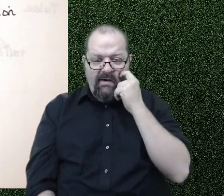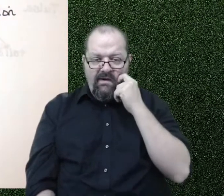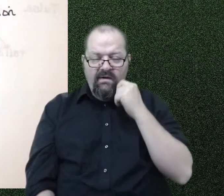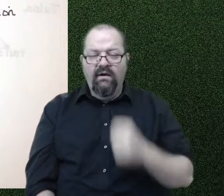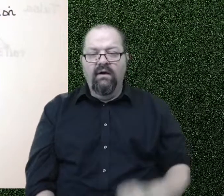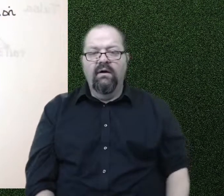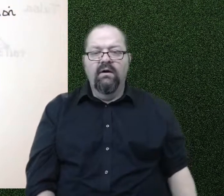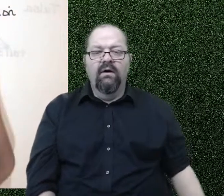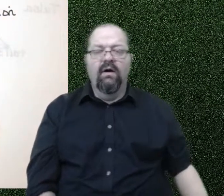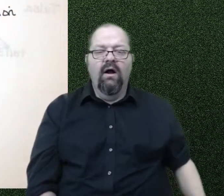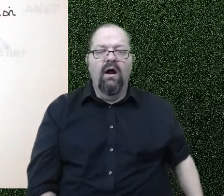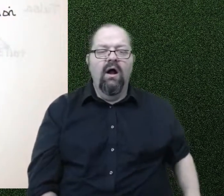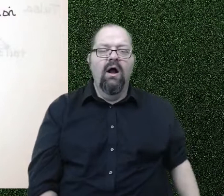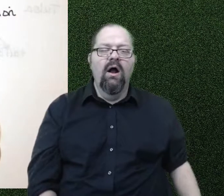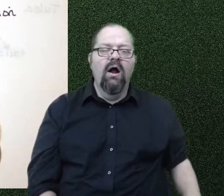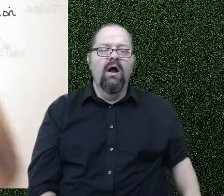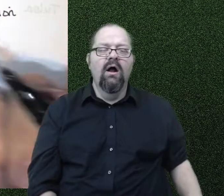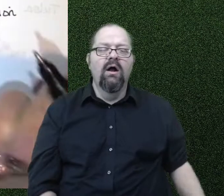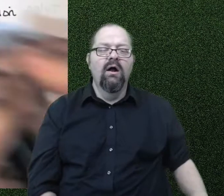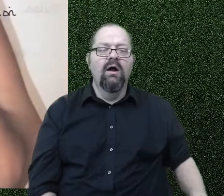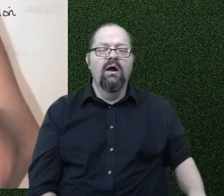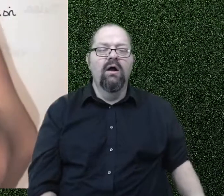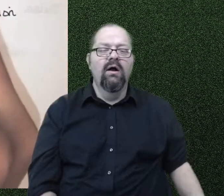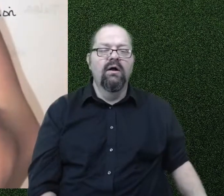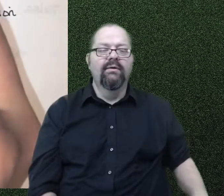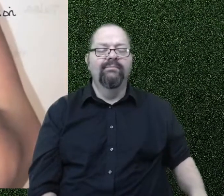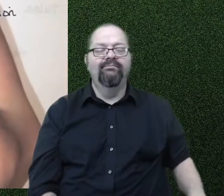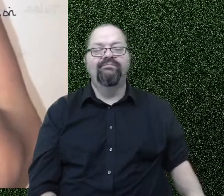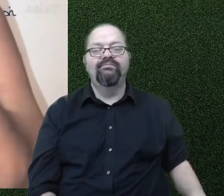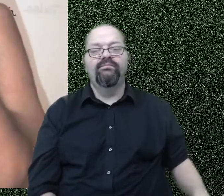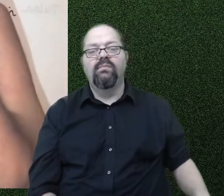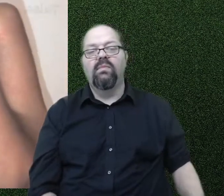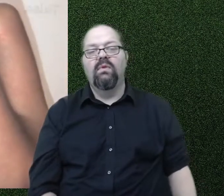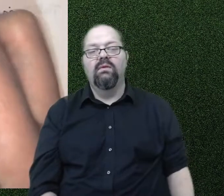And its absolute value of C times as long.